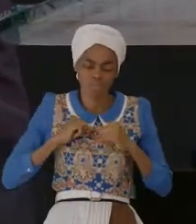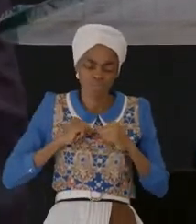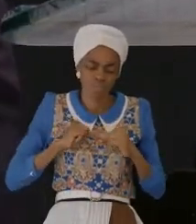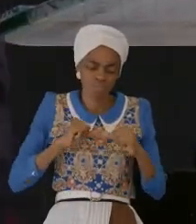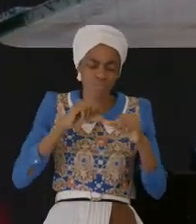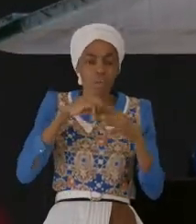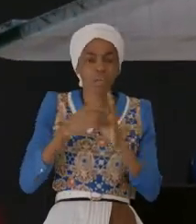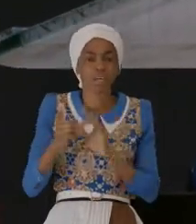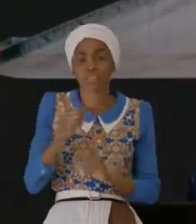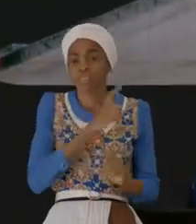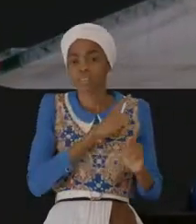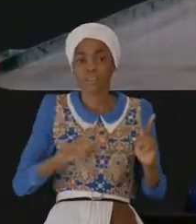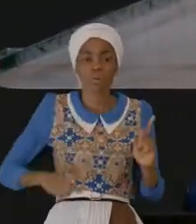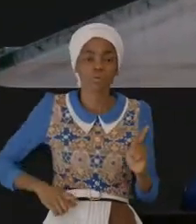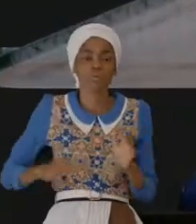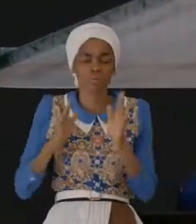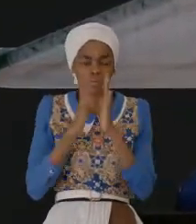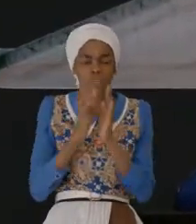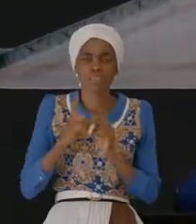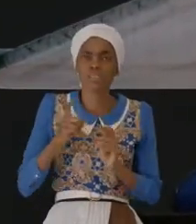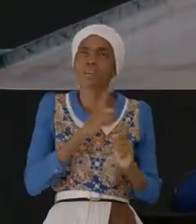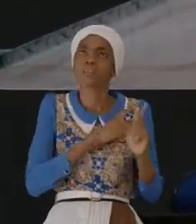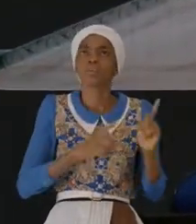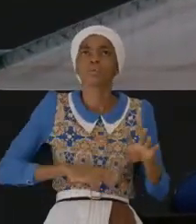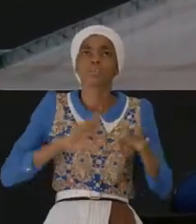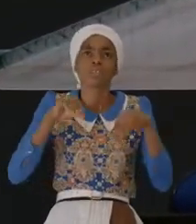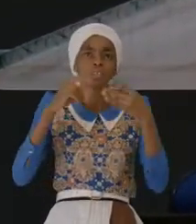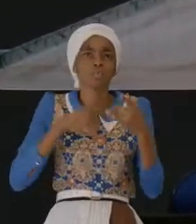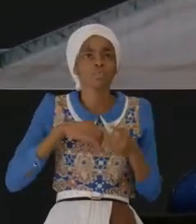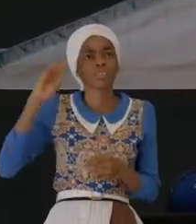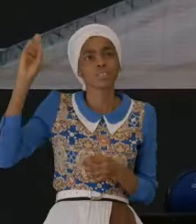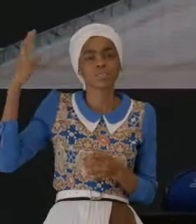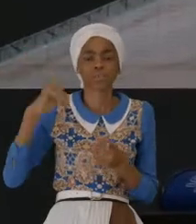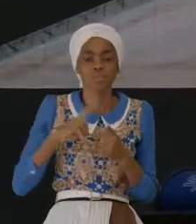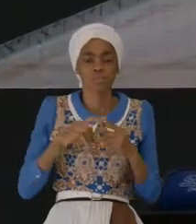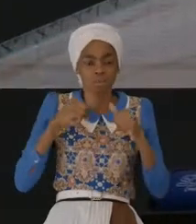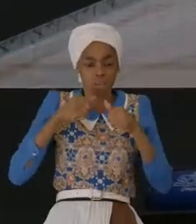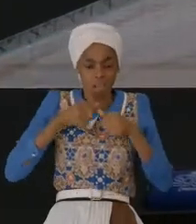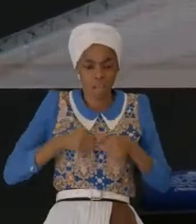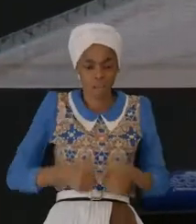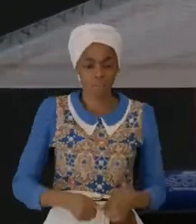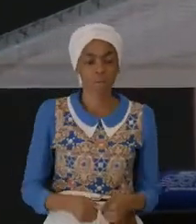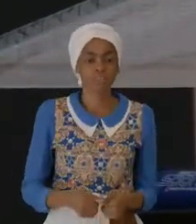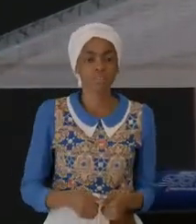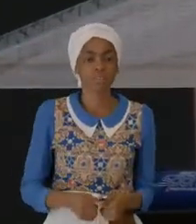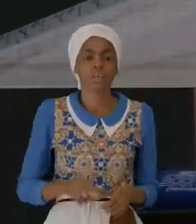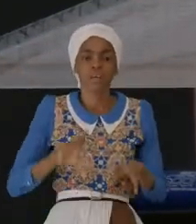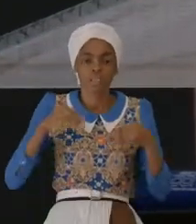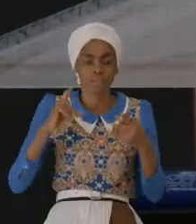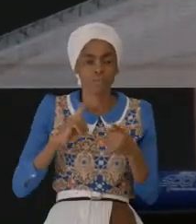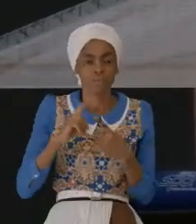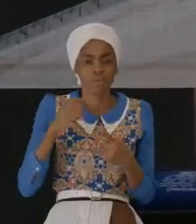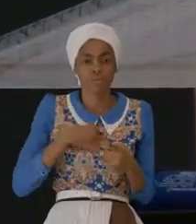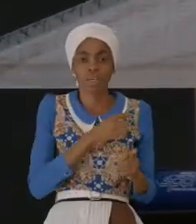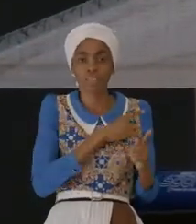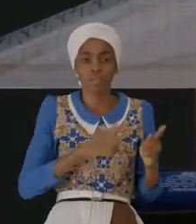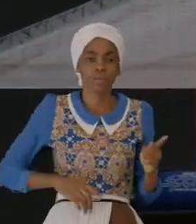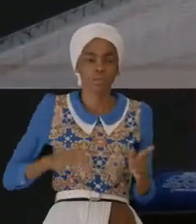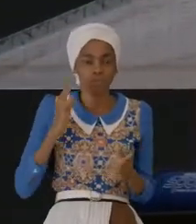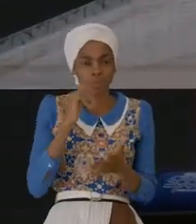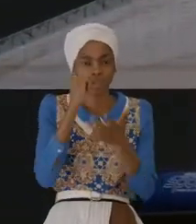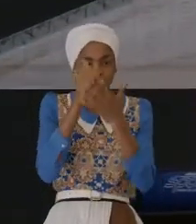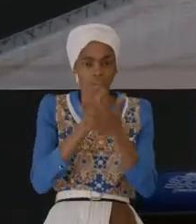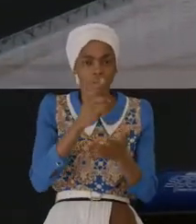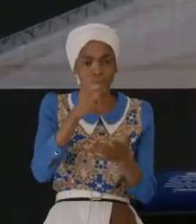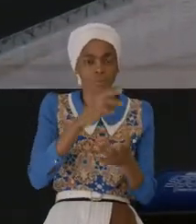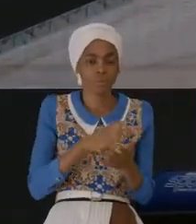Lord tell the Lord that Grace to abide and that Grace to remain granted unto me and the Lord will help you make